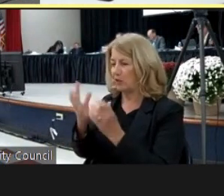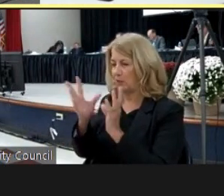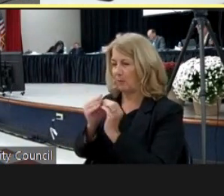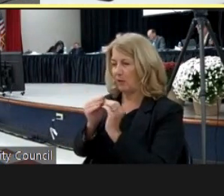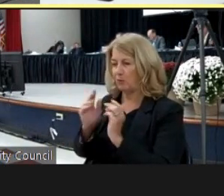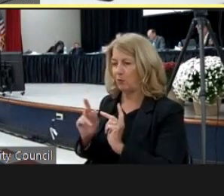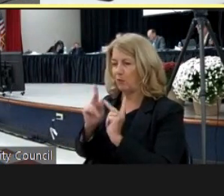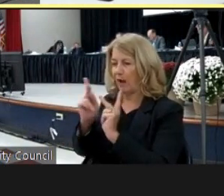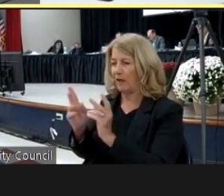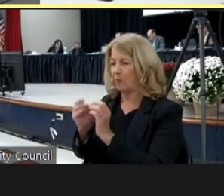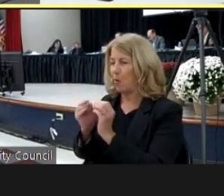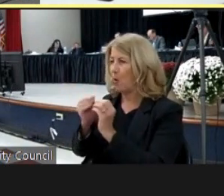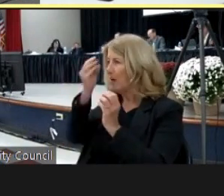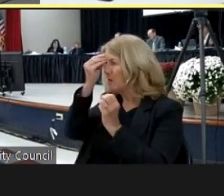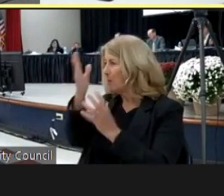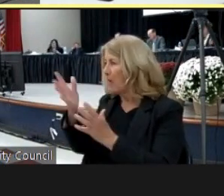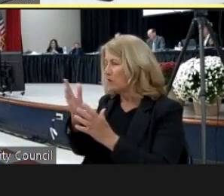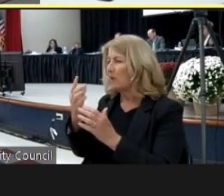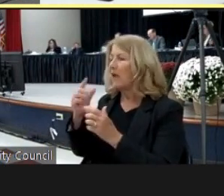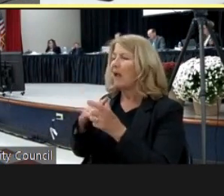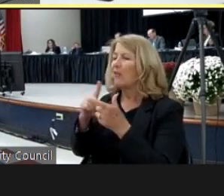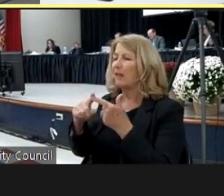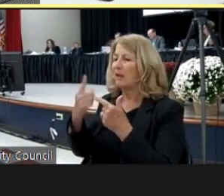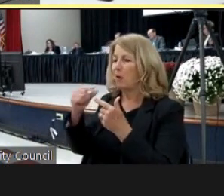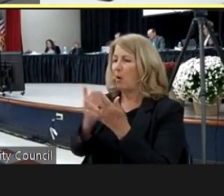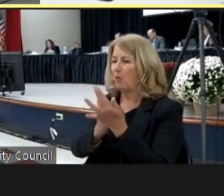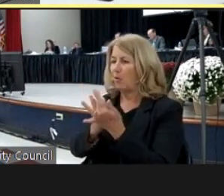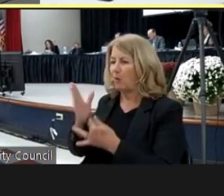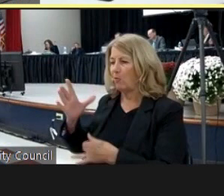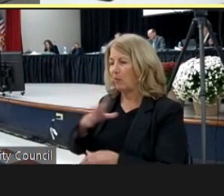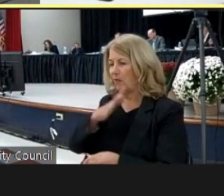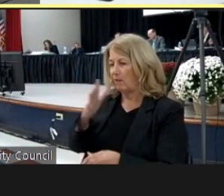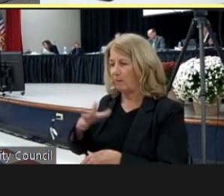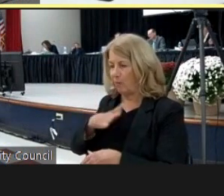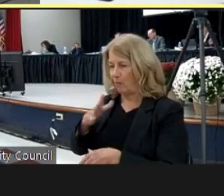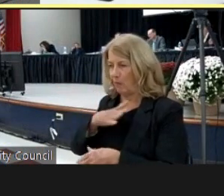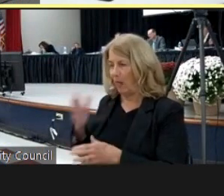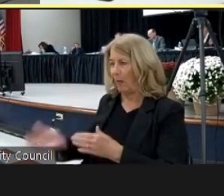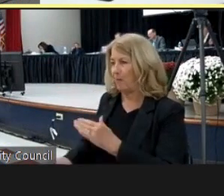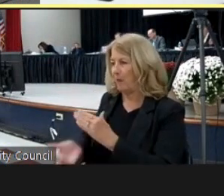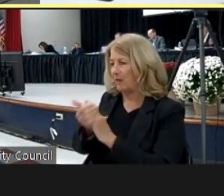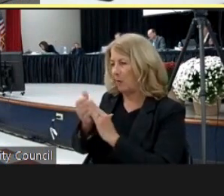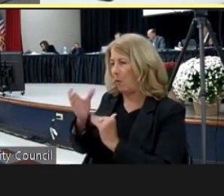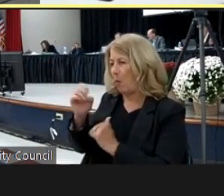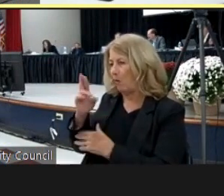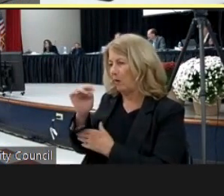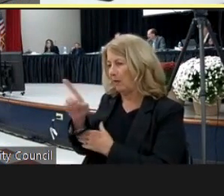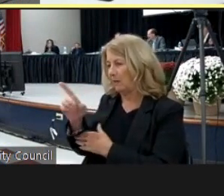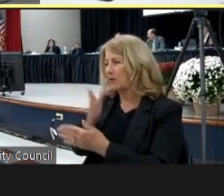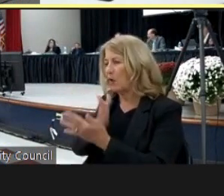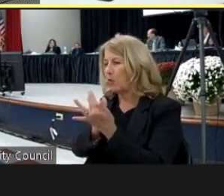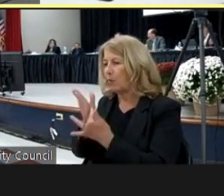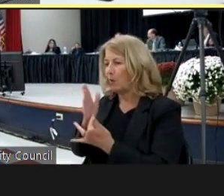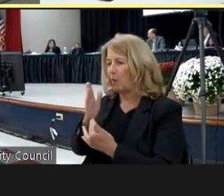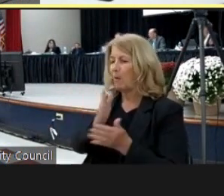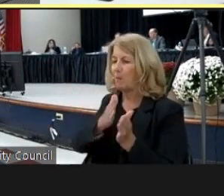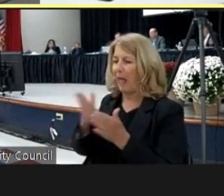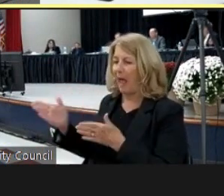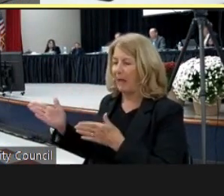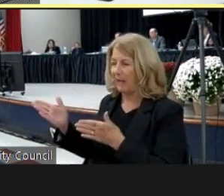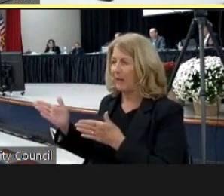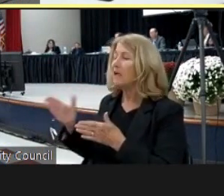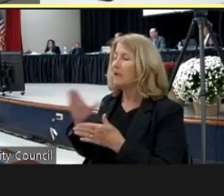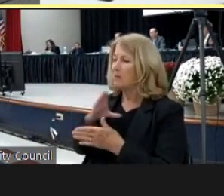information, and then go through the formal process of amending the ordinance through the Plan Commission and City